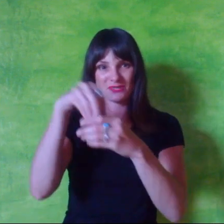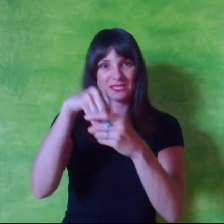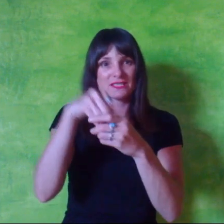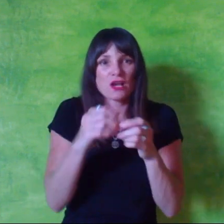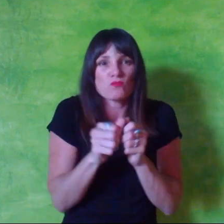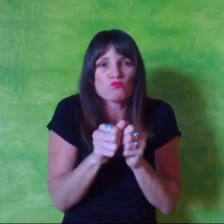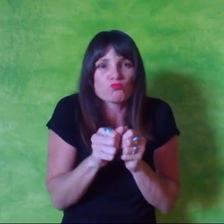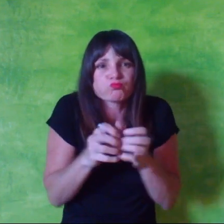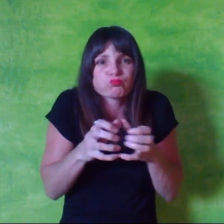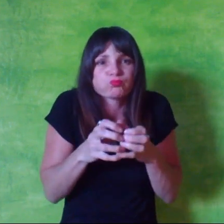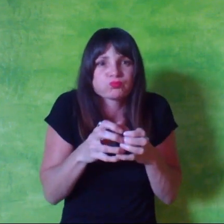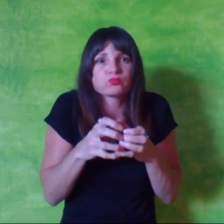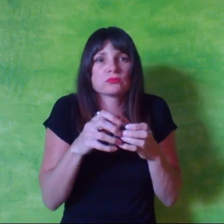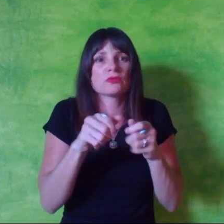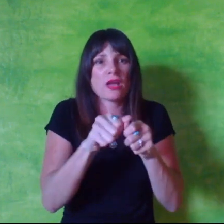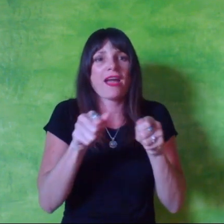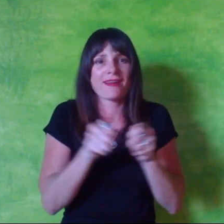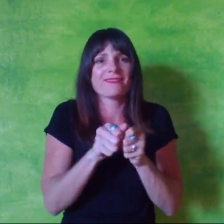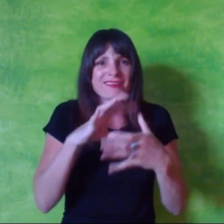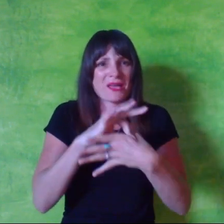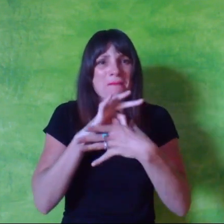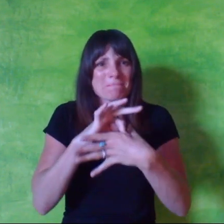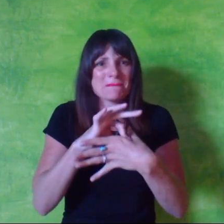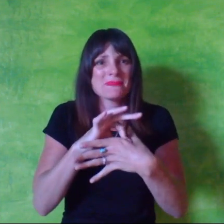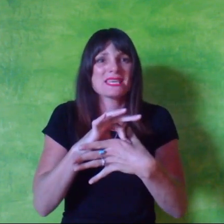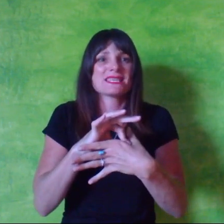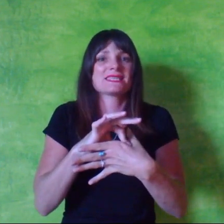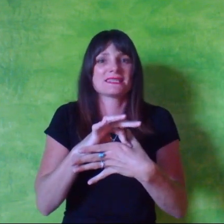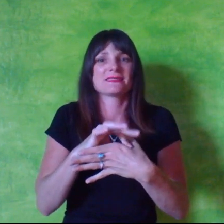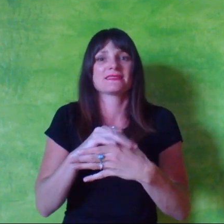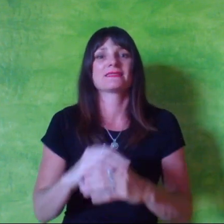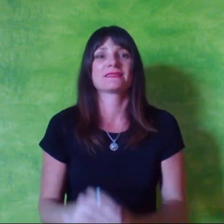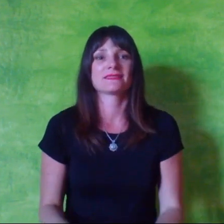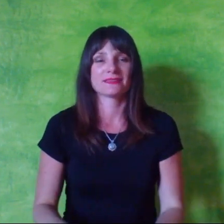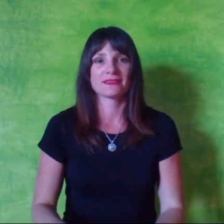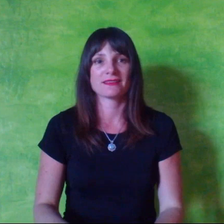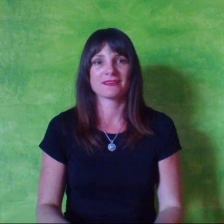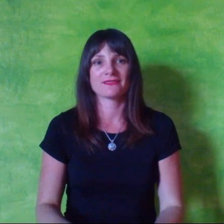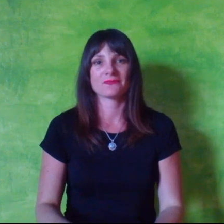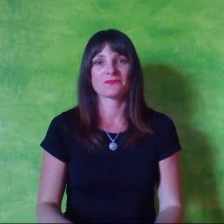And look at that. Just past 140,